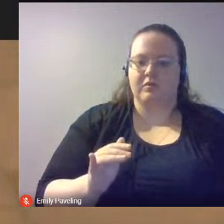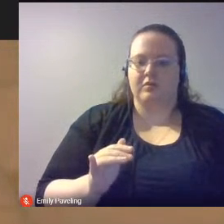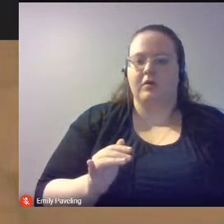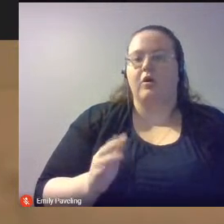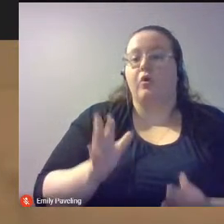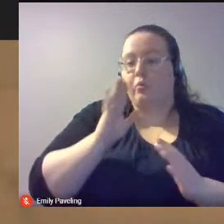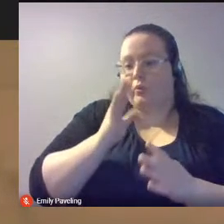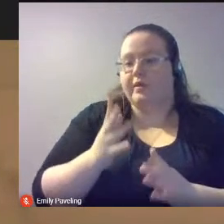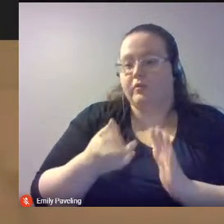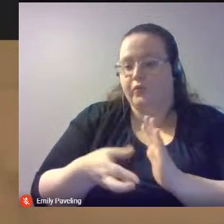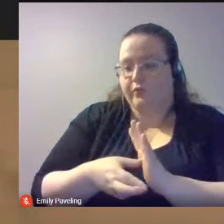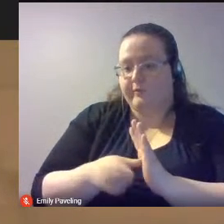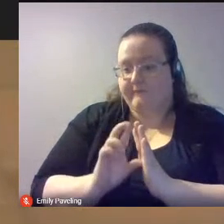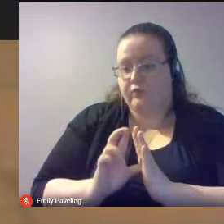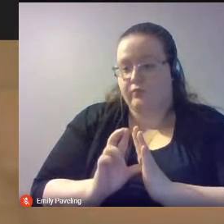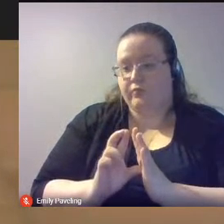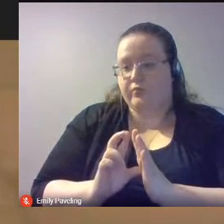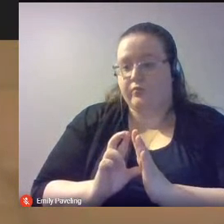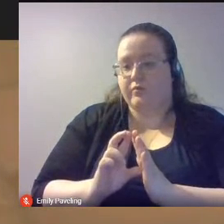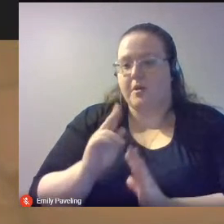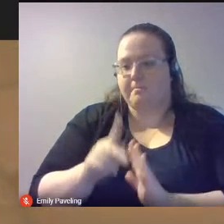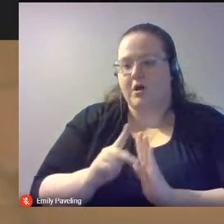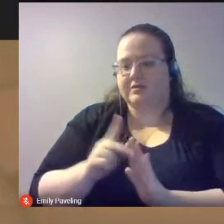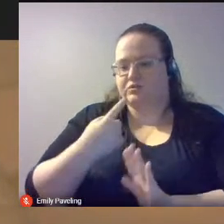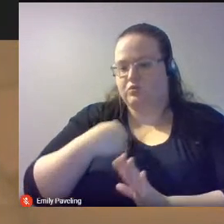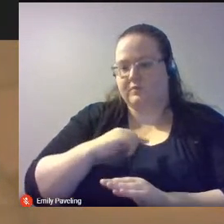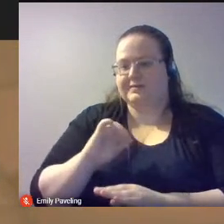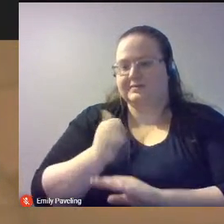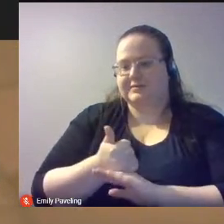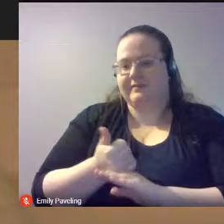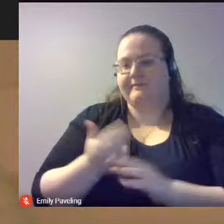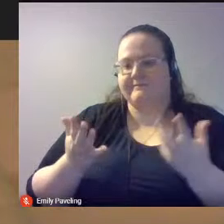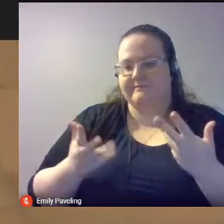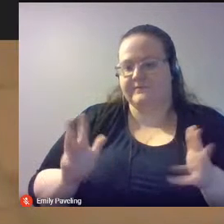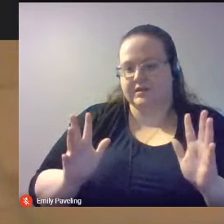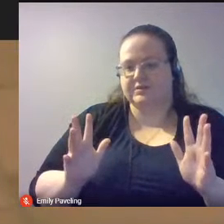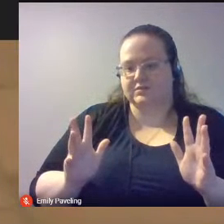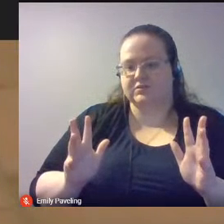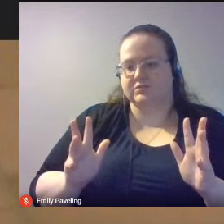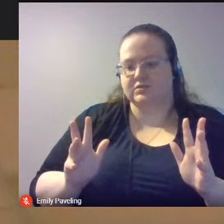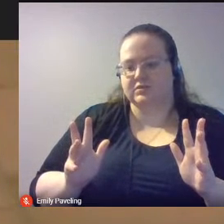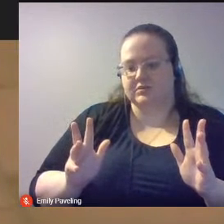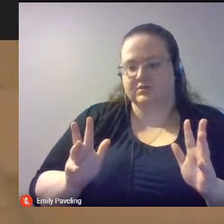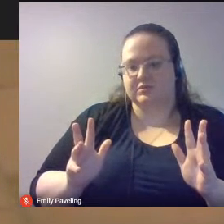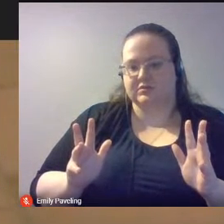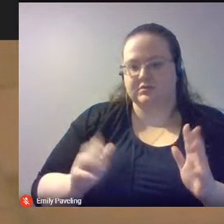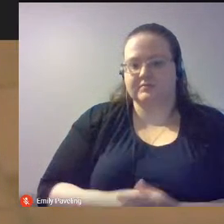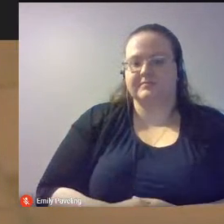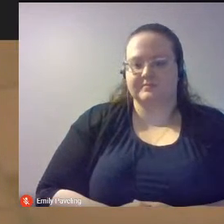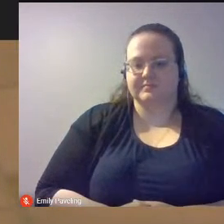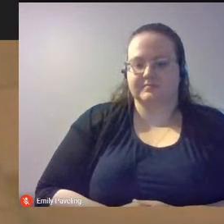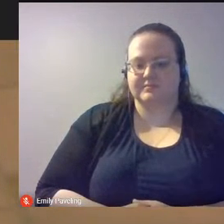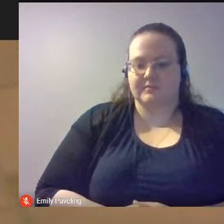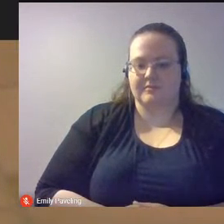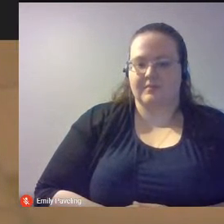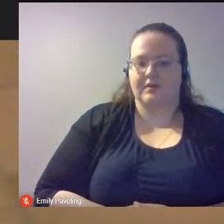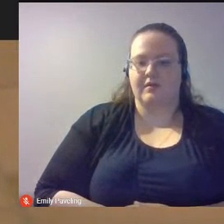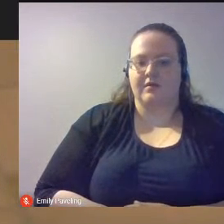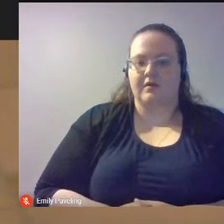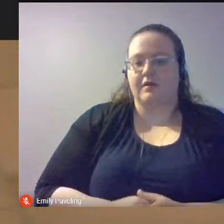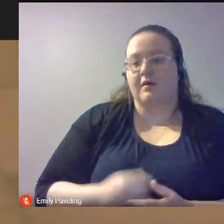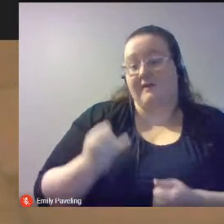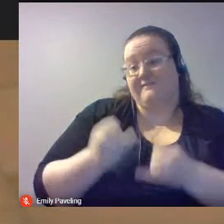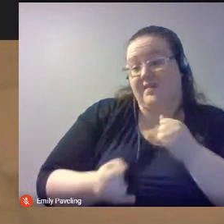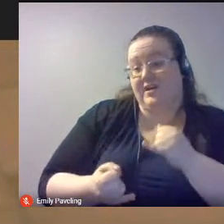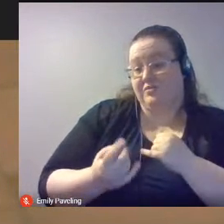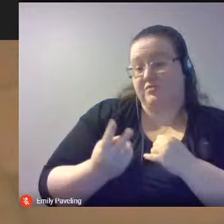some of the measures that we have put in place in our schools based on a number of those recommendations. Our last two questions, you really